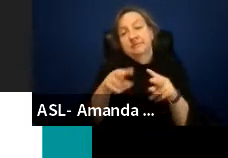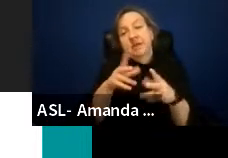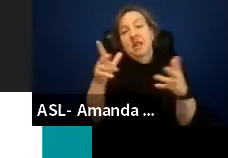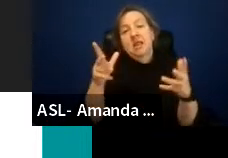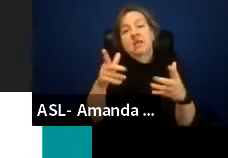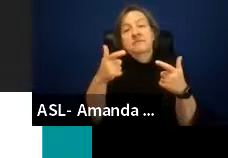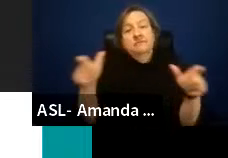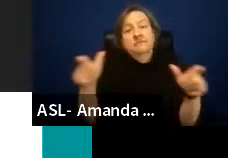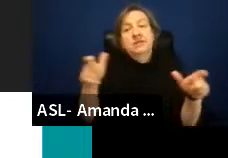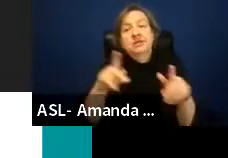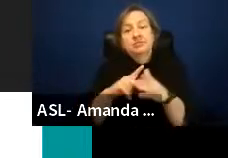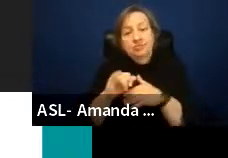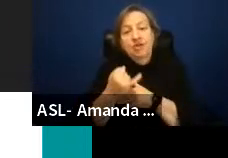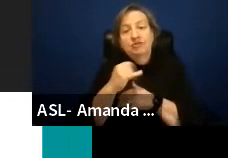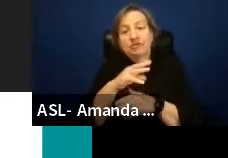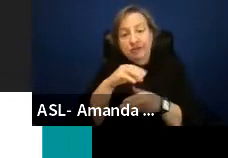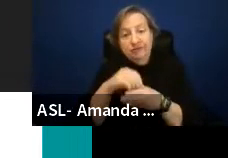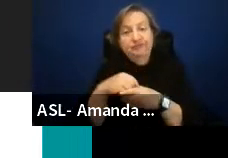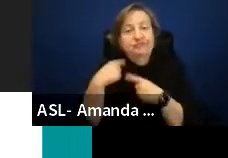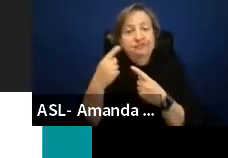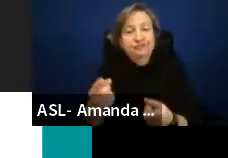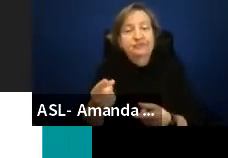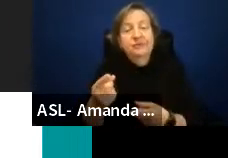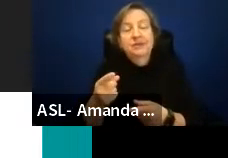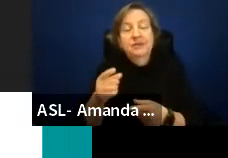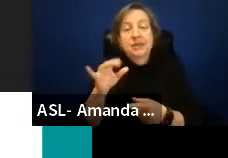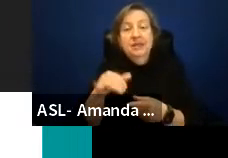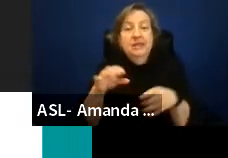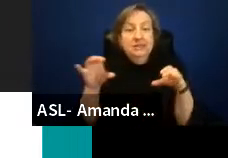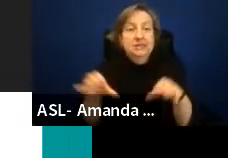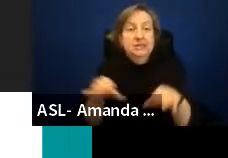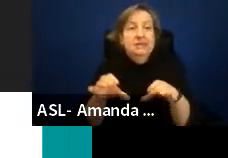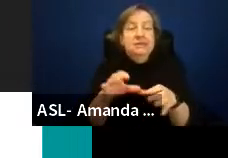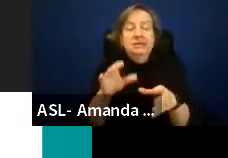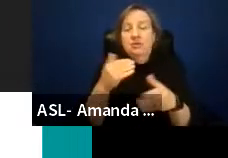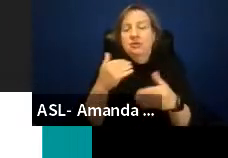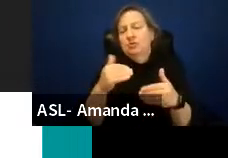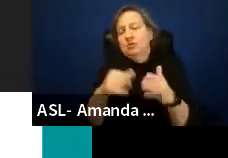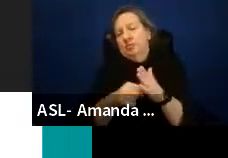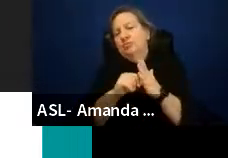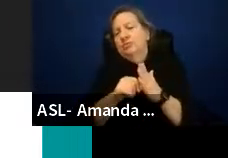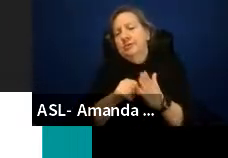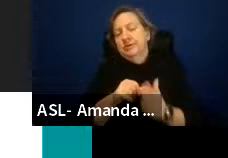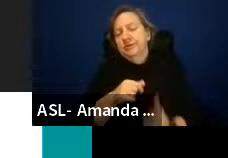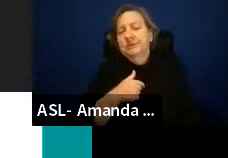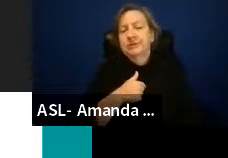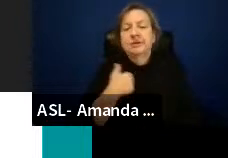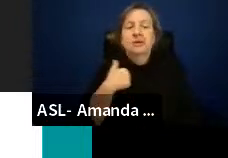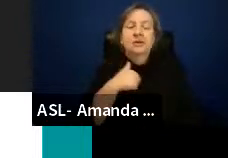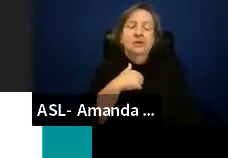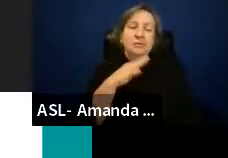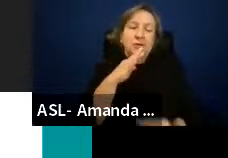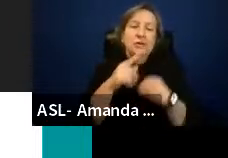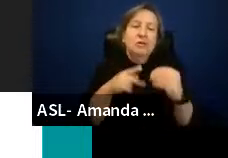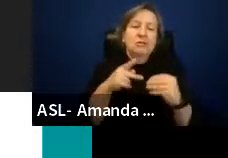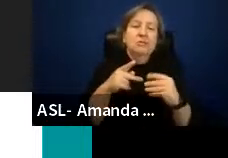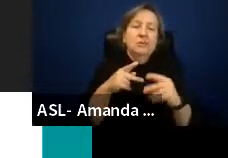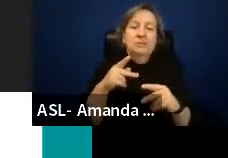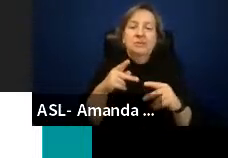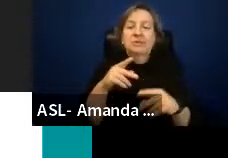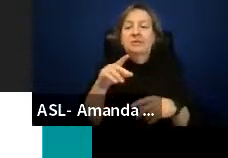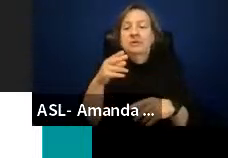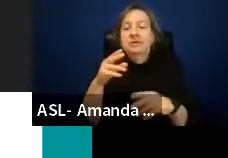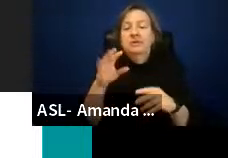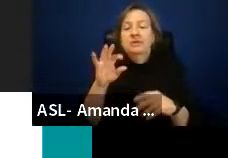projects, and this effort is unprecedented. When we talk to our partners at Federal Highway Administration,